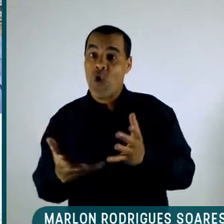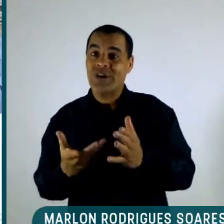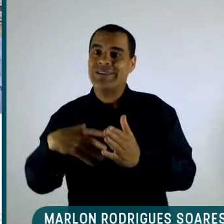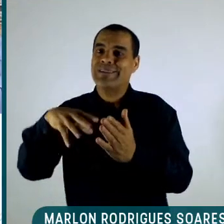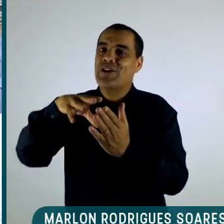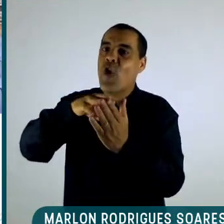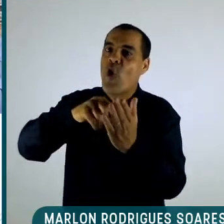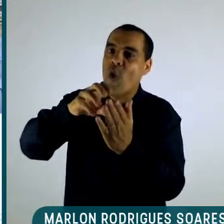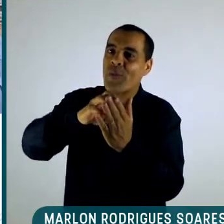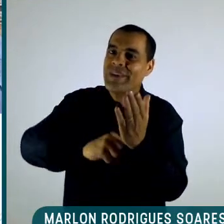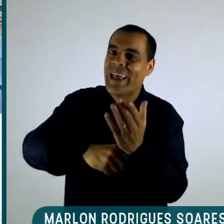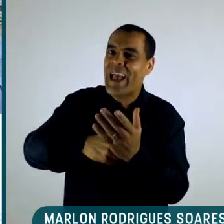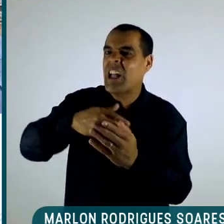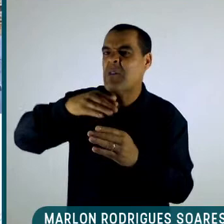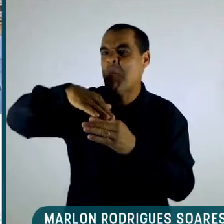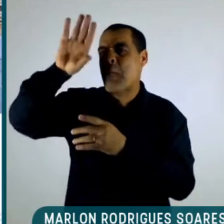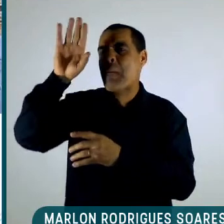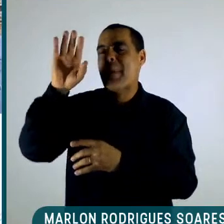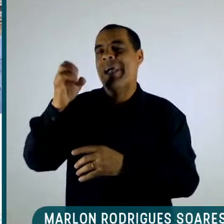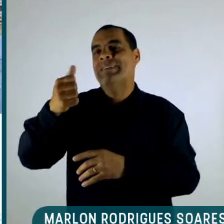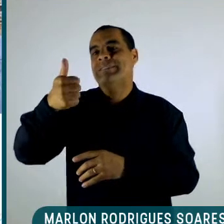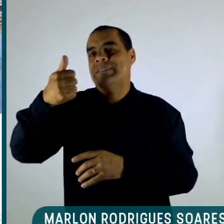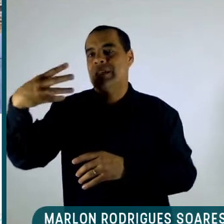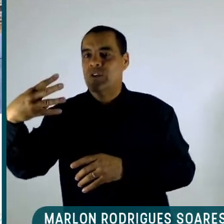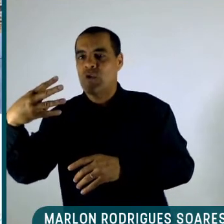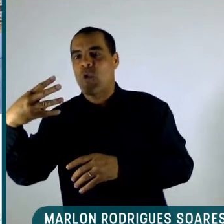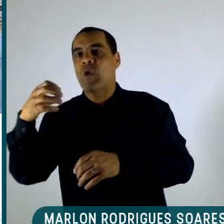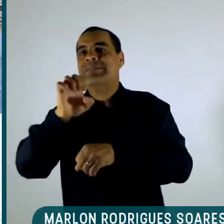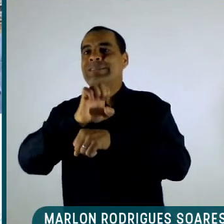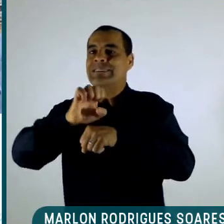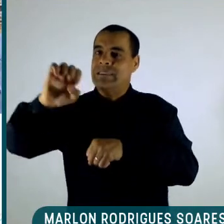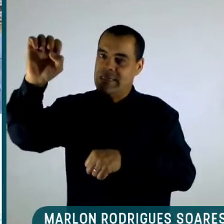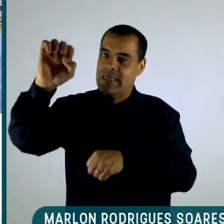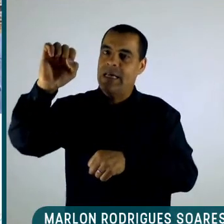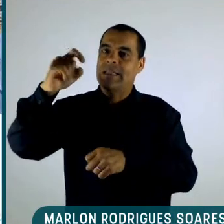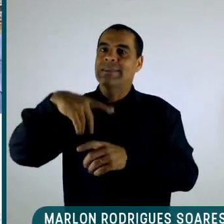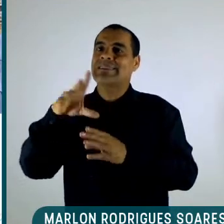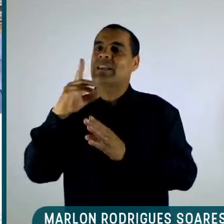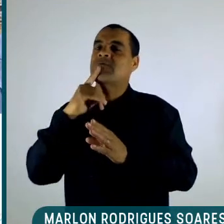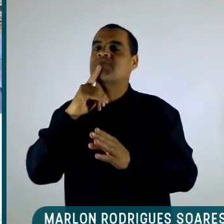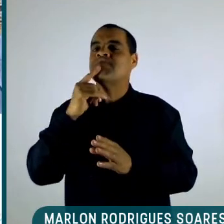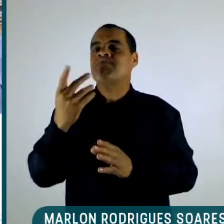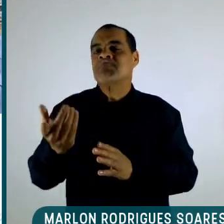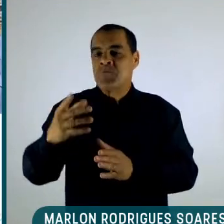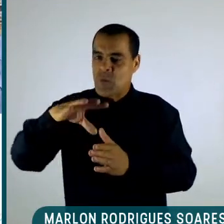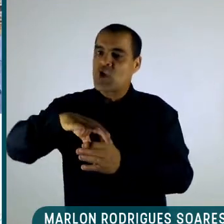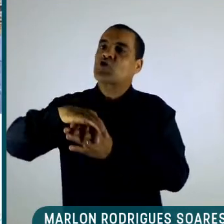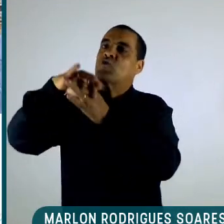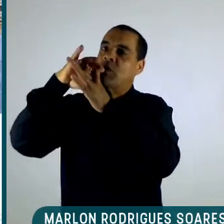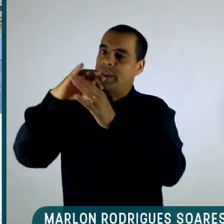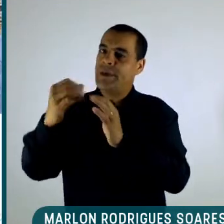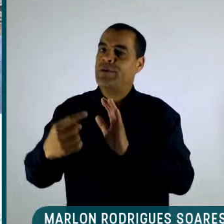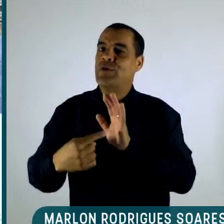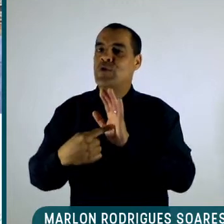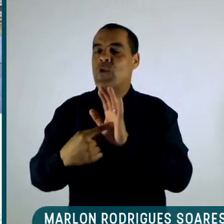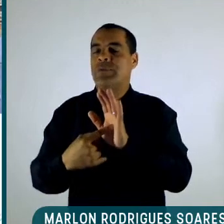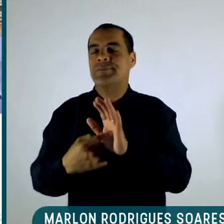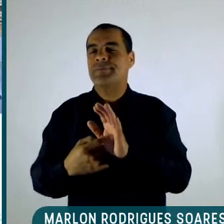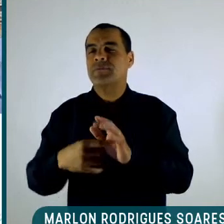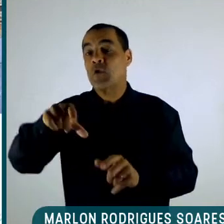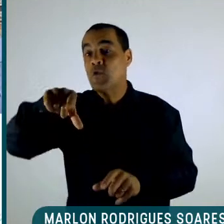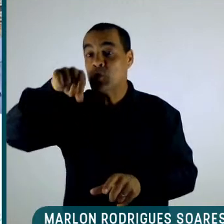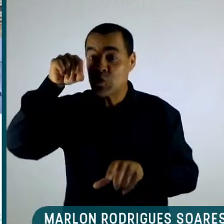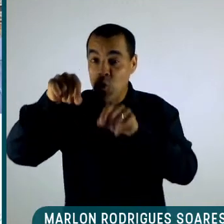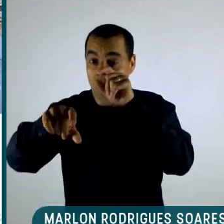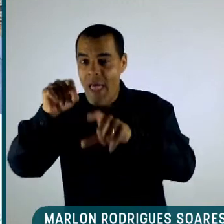they are now being replicated in over 14 states that are electing their street chairman,